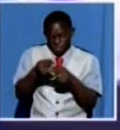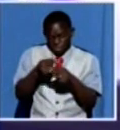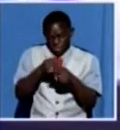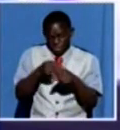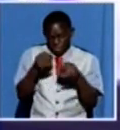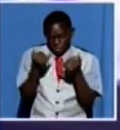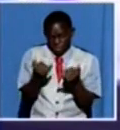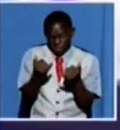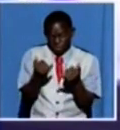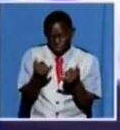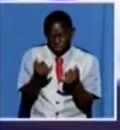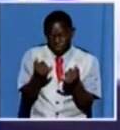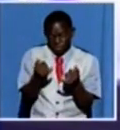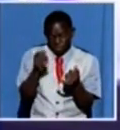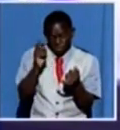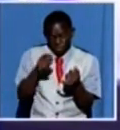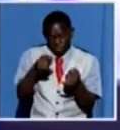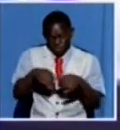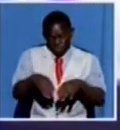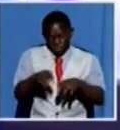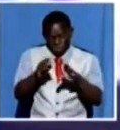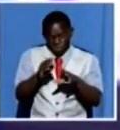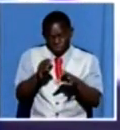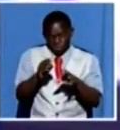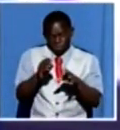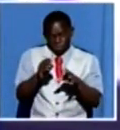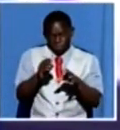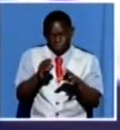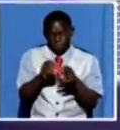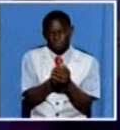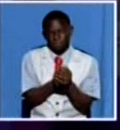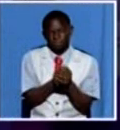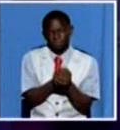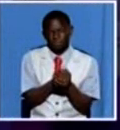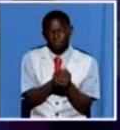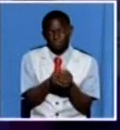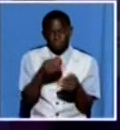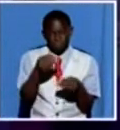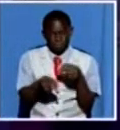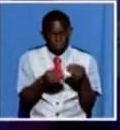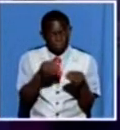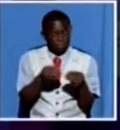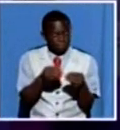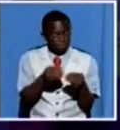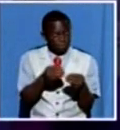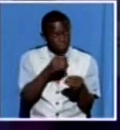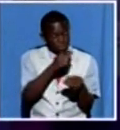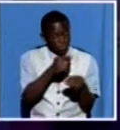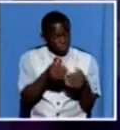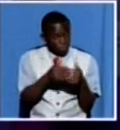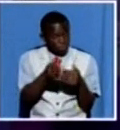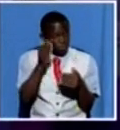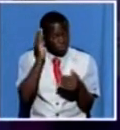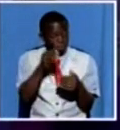will be operational, and the others are at different levels of construction. And you will give the costs moving forward. We have been instead